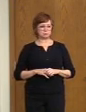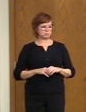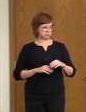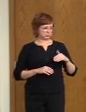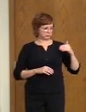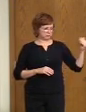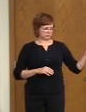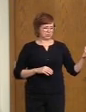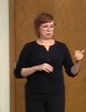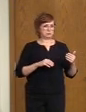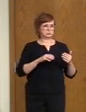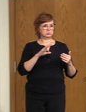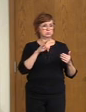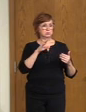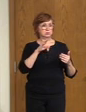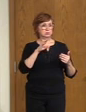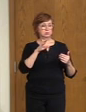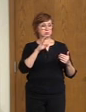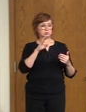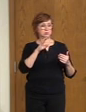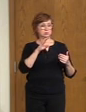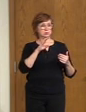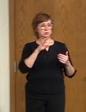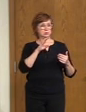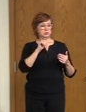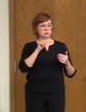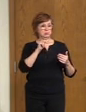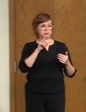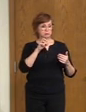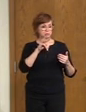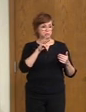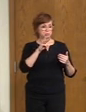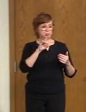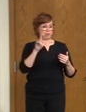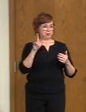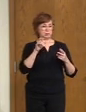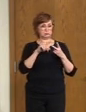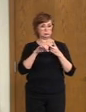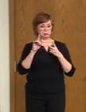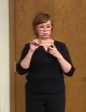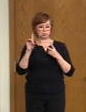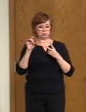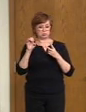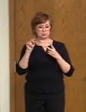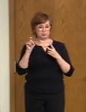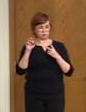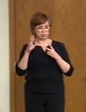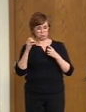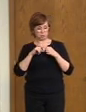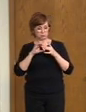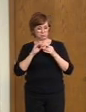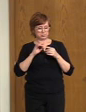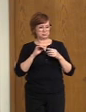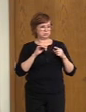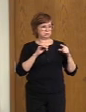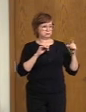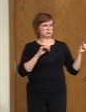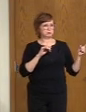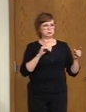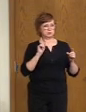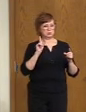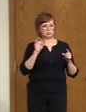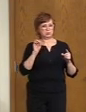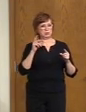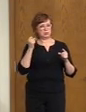So Mr. Will or Dr. Dina may have comments, but what I like to say is that on the one hand, we'll know more about